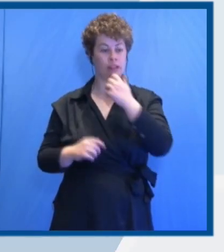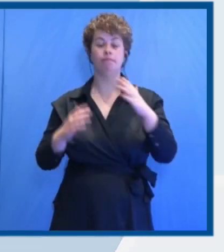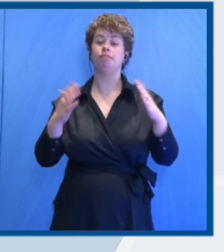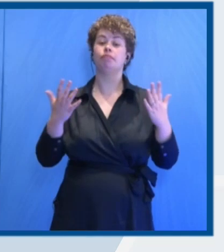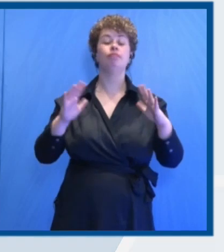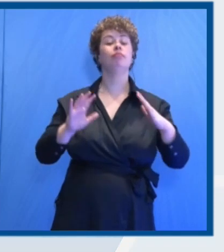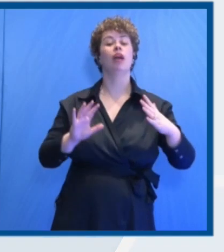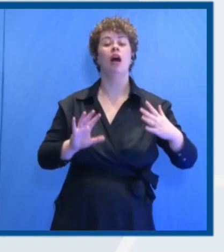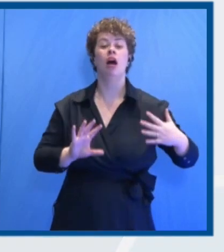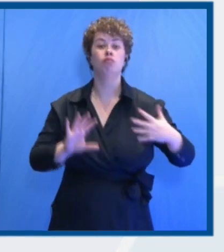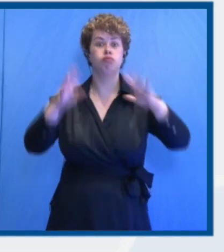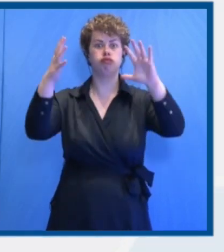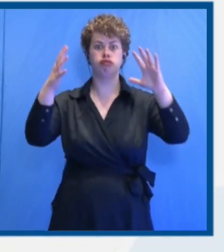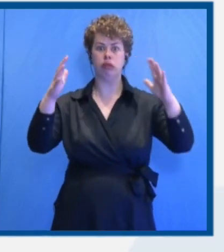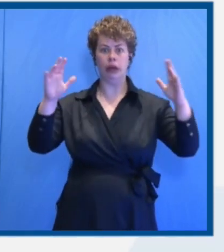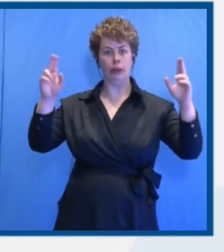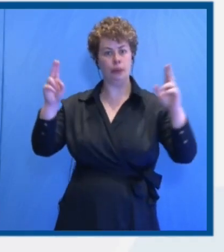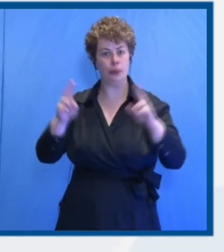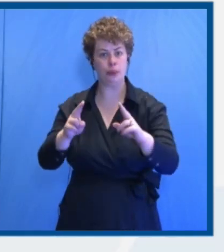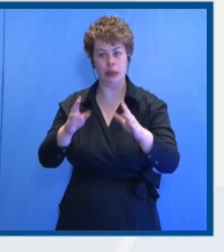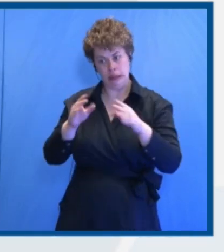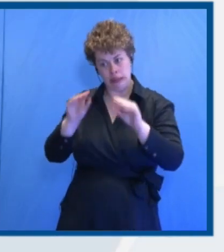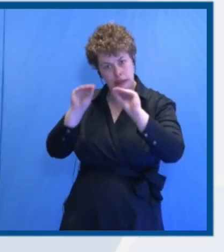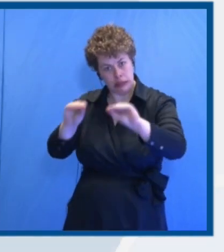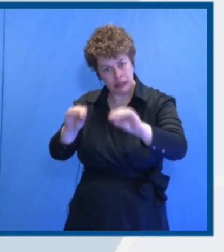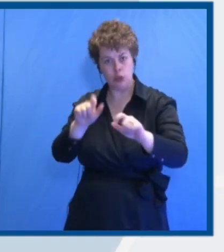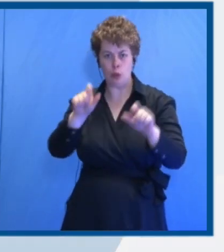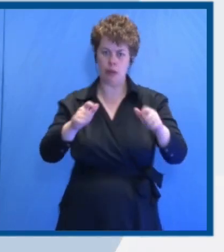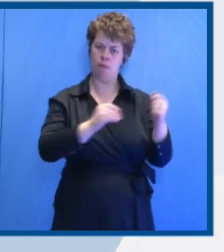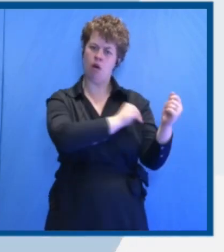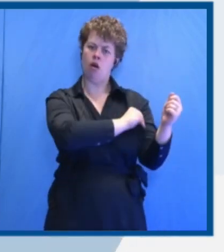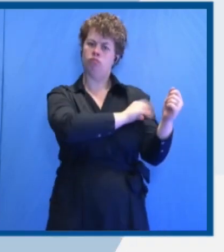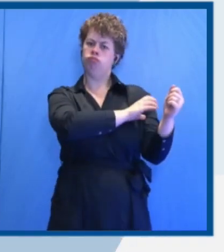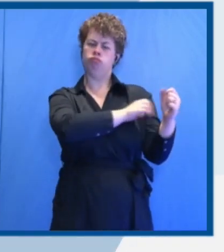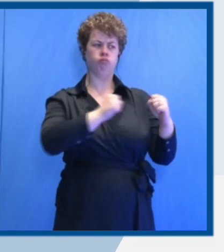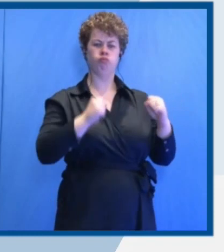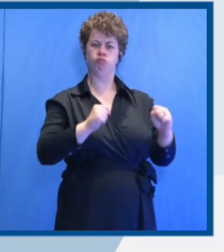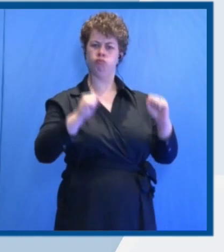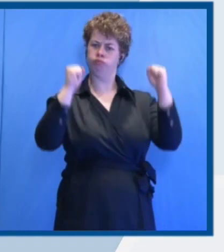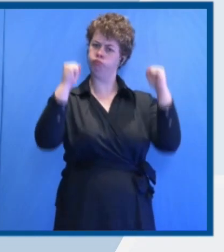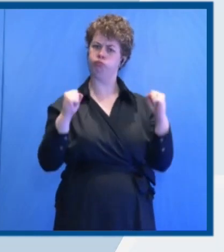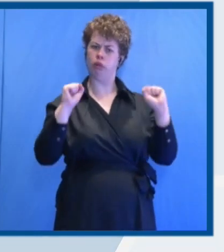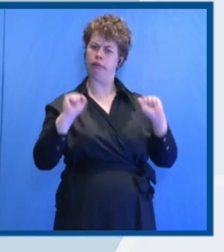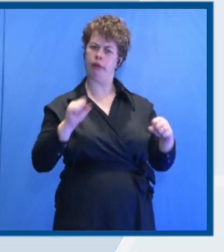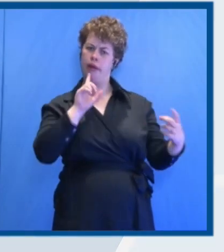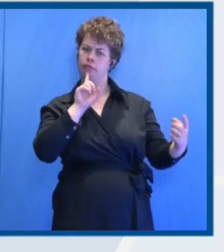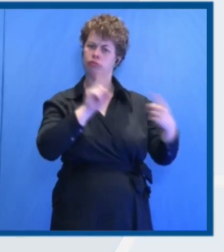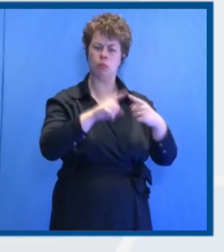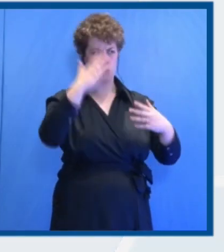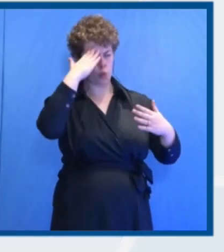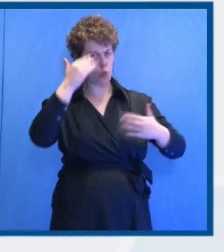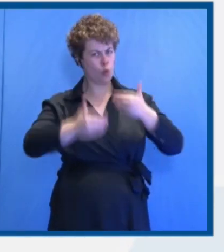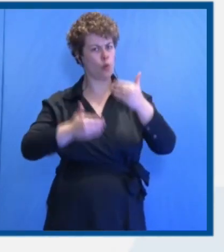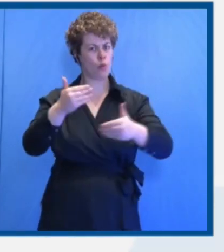adaptation, and eventually establish people resilience. Hopefully, our mention relevant with definition